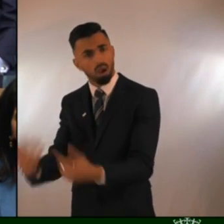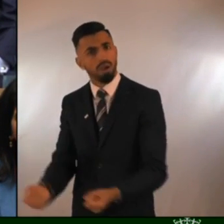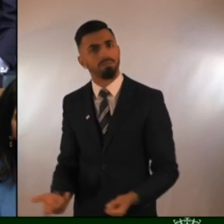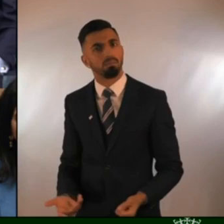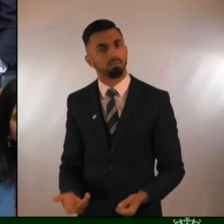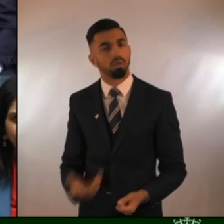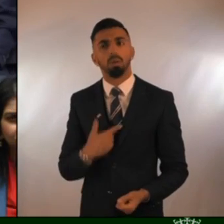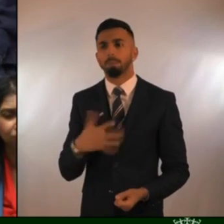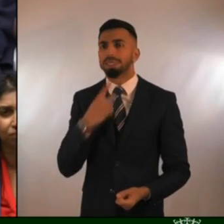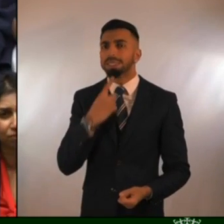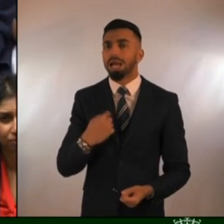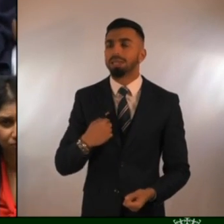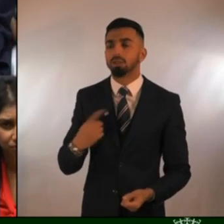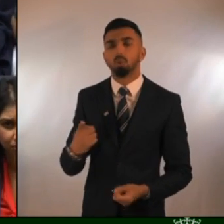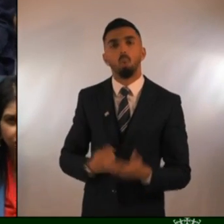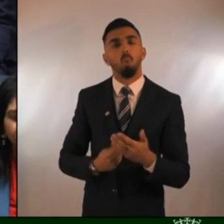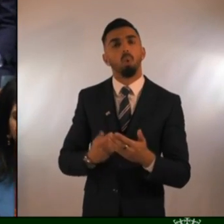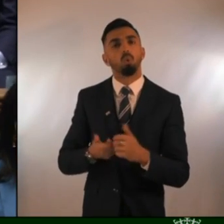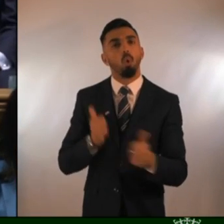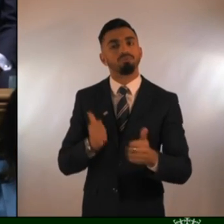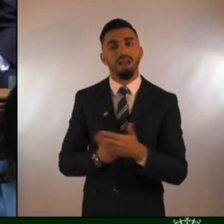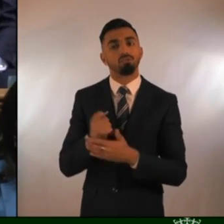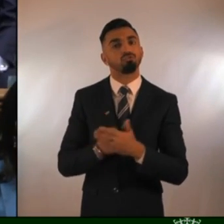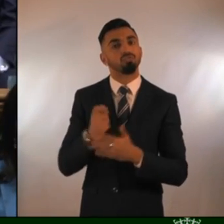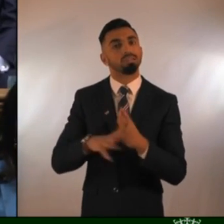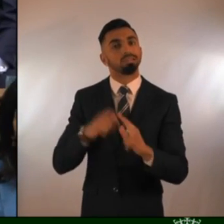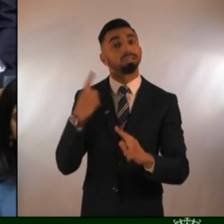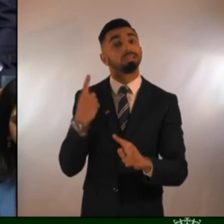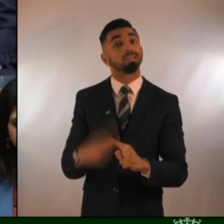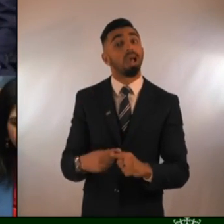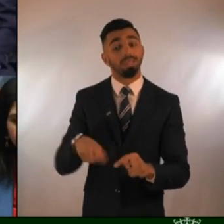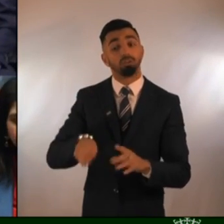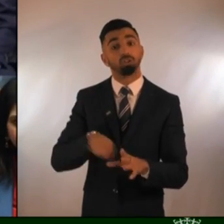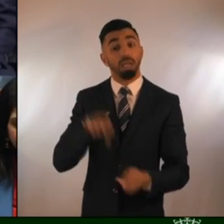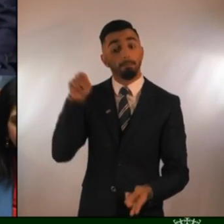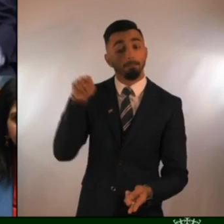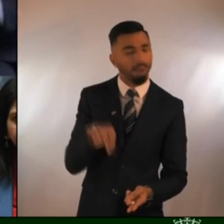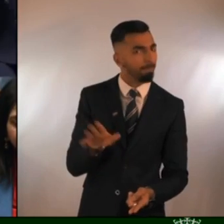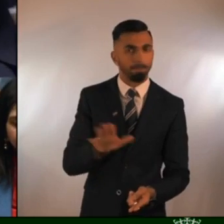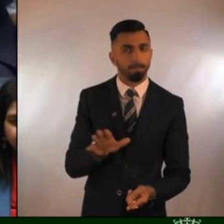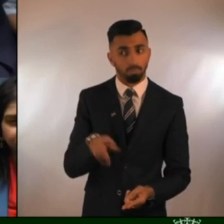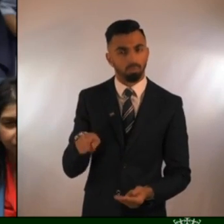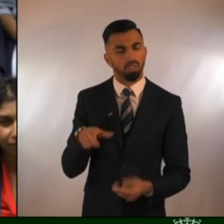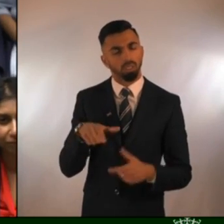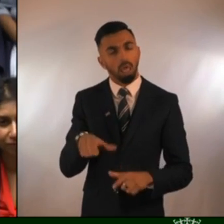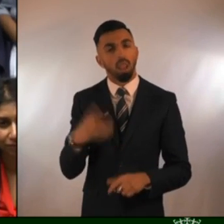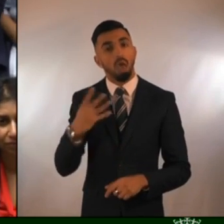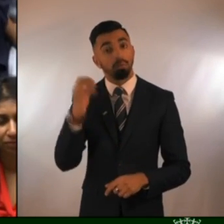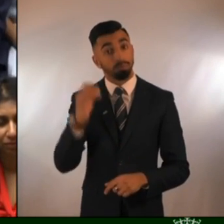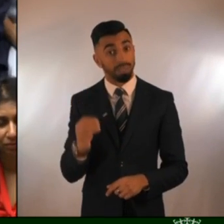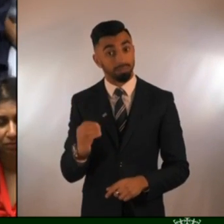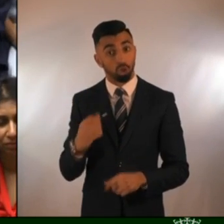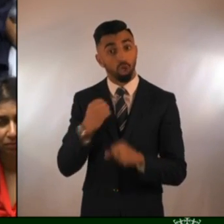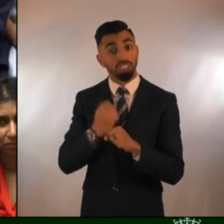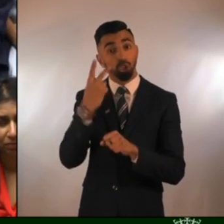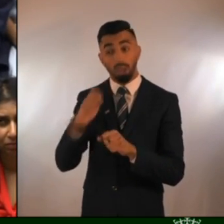rate will not be cut this year, but will remain at 19%, still the lowest rate in the G20.